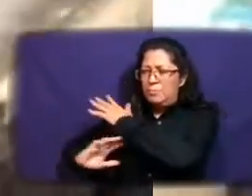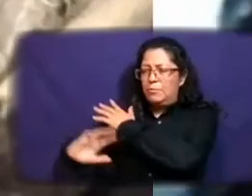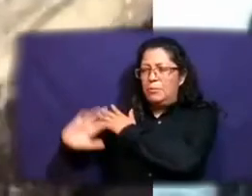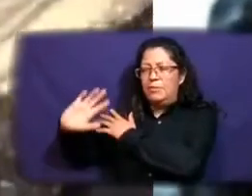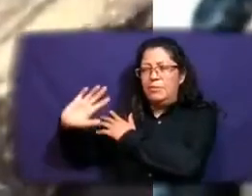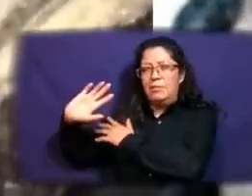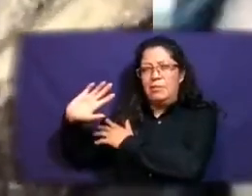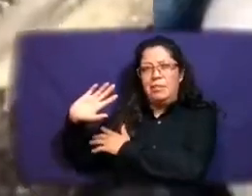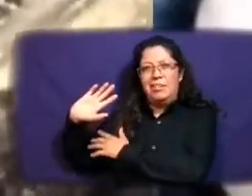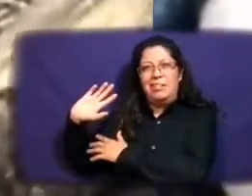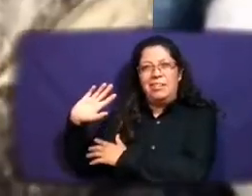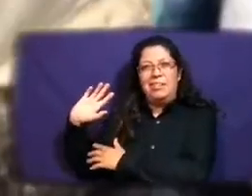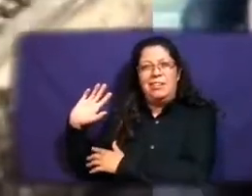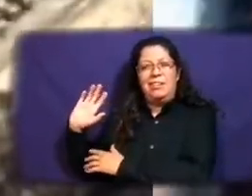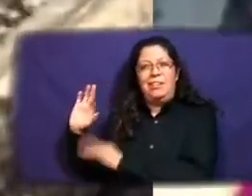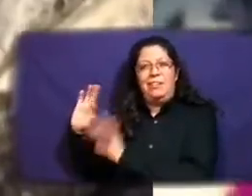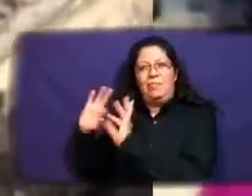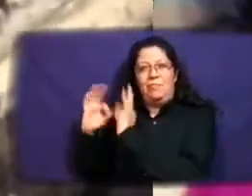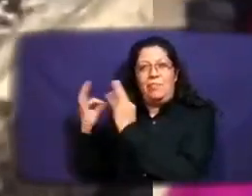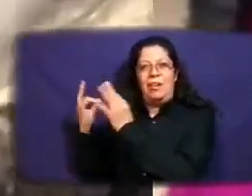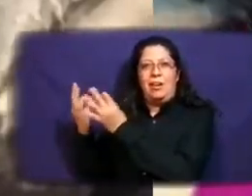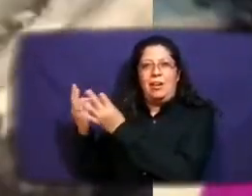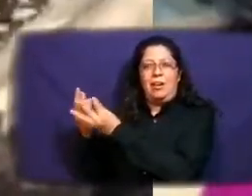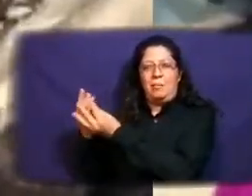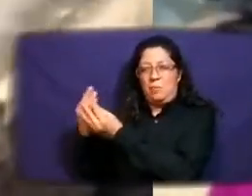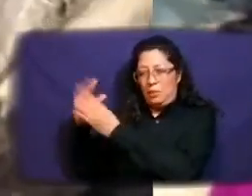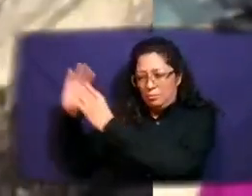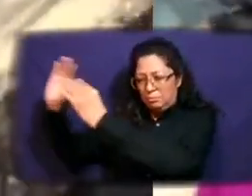Our ancestors first showed us